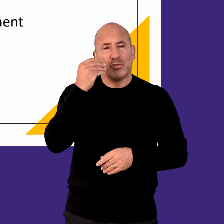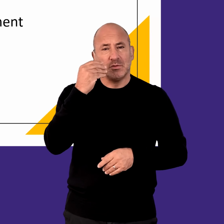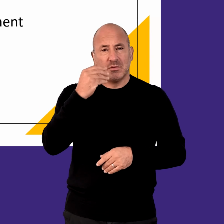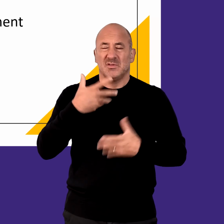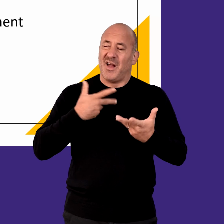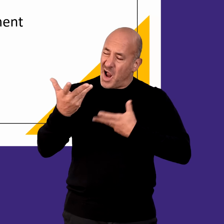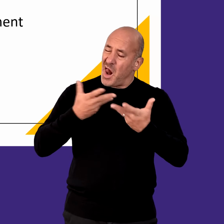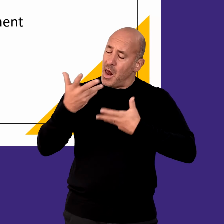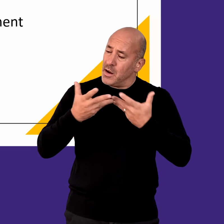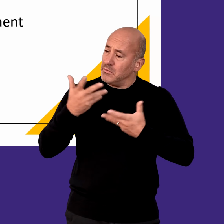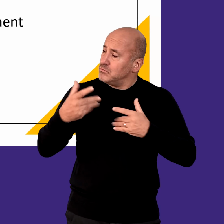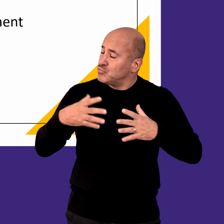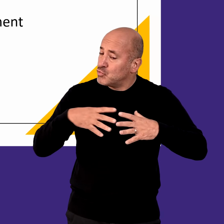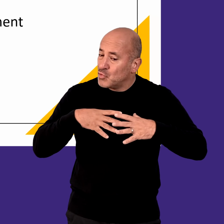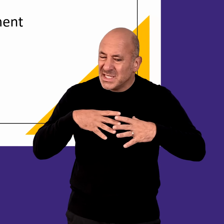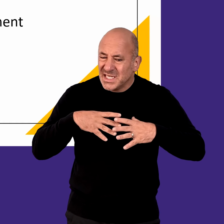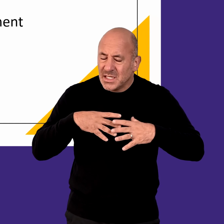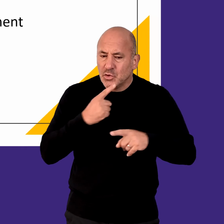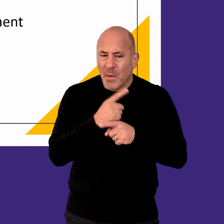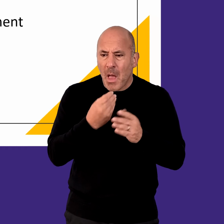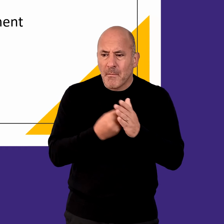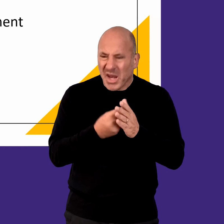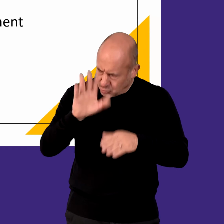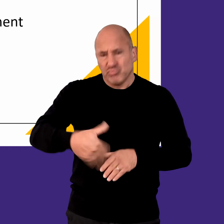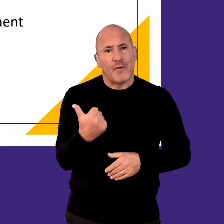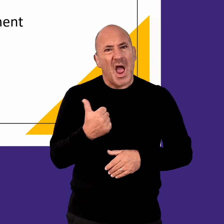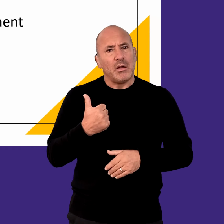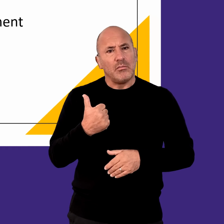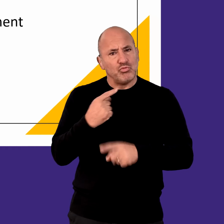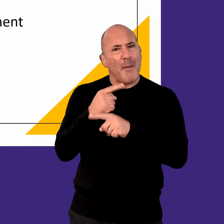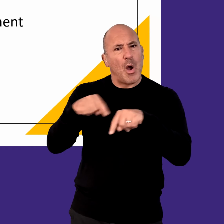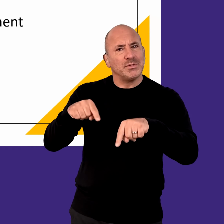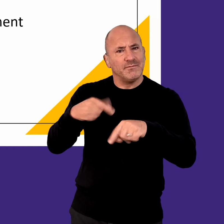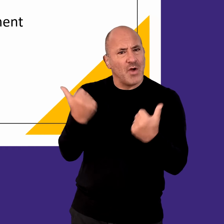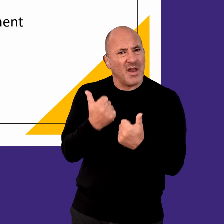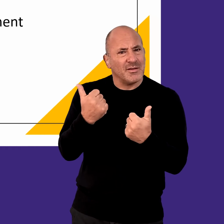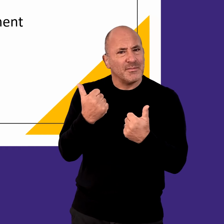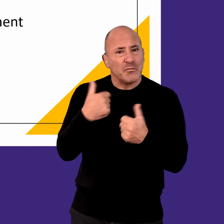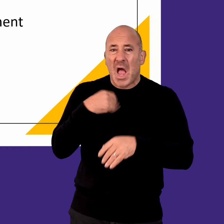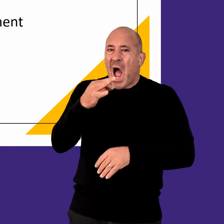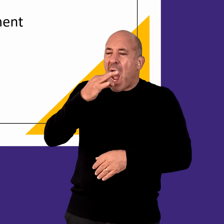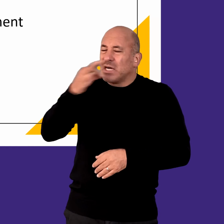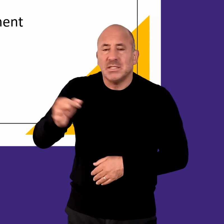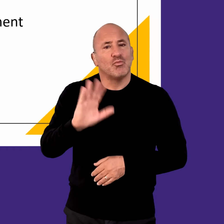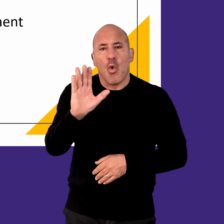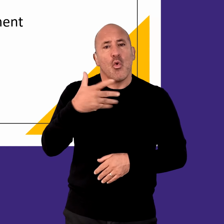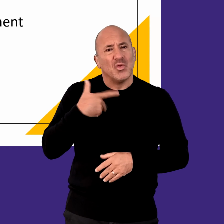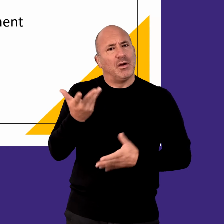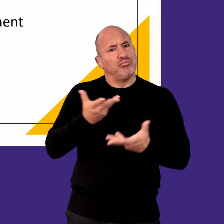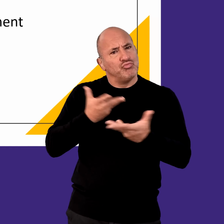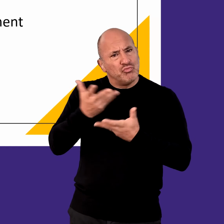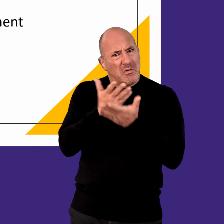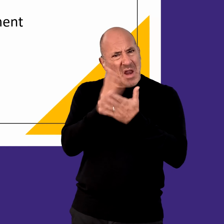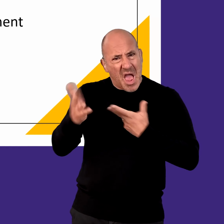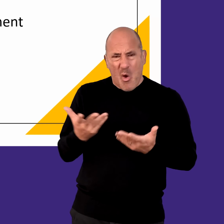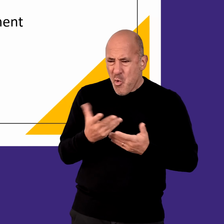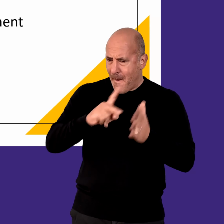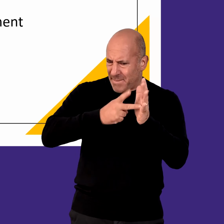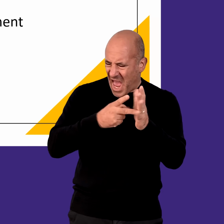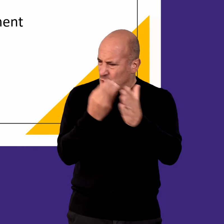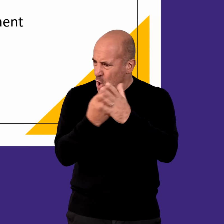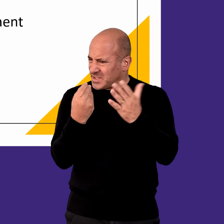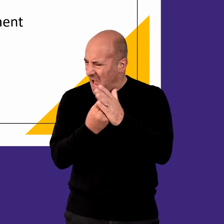We've also learned not to be afraid to talk about the money when the time comes. We don't ask for it, but we do talk